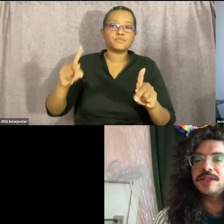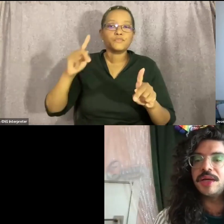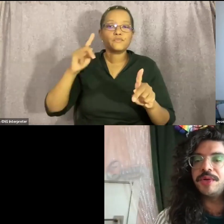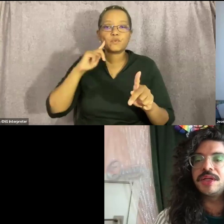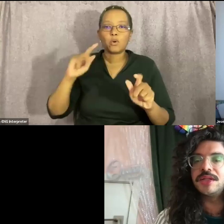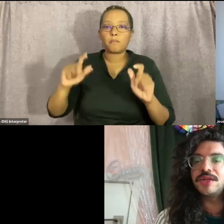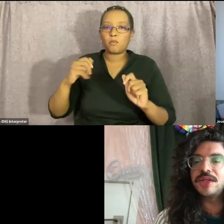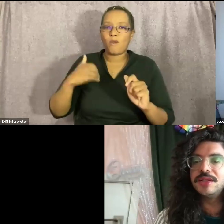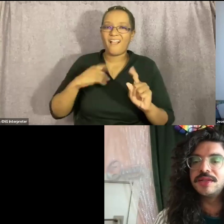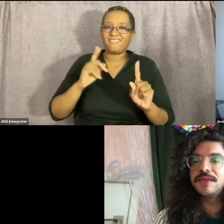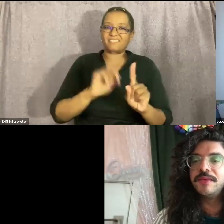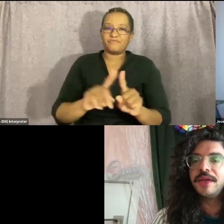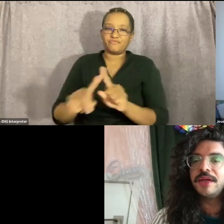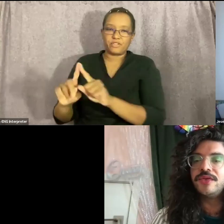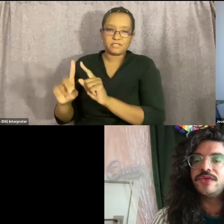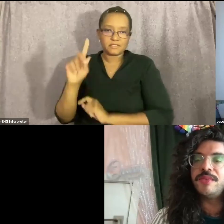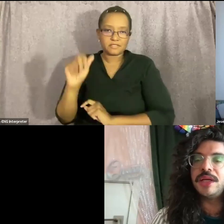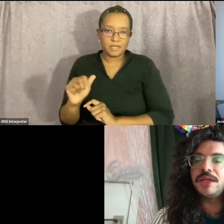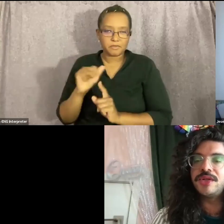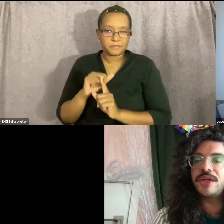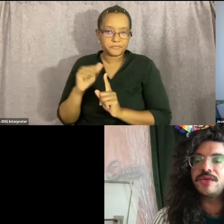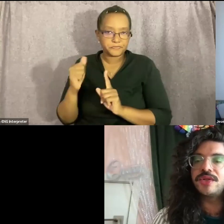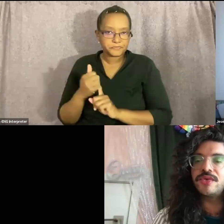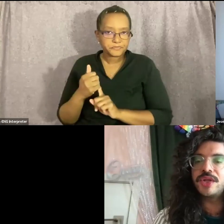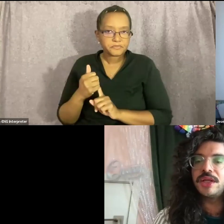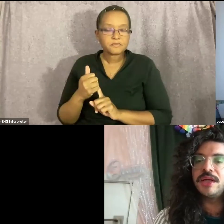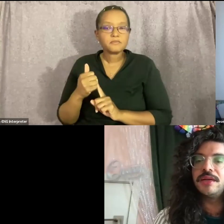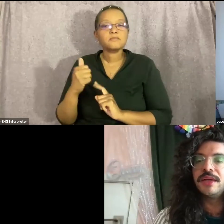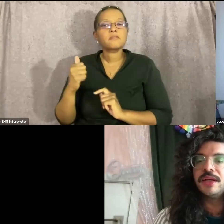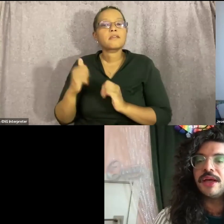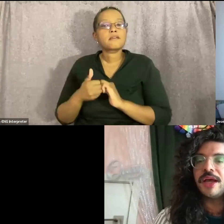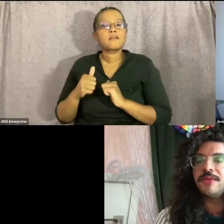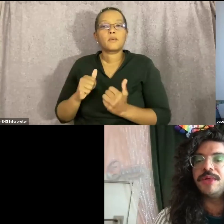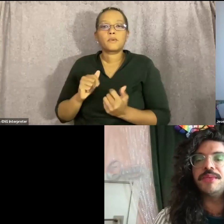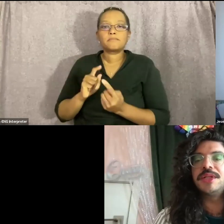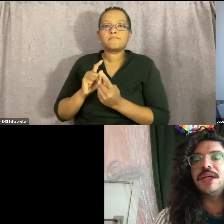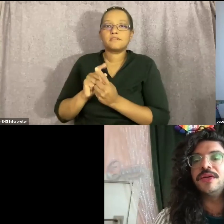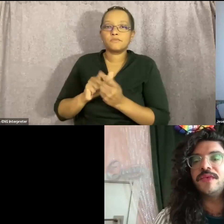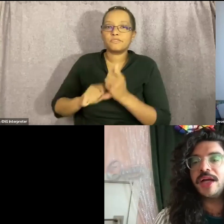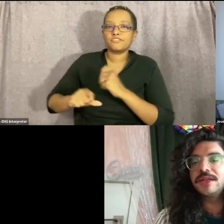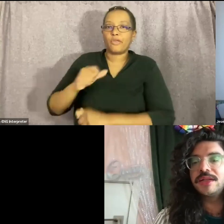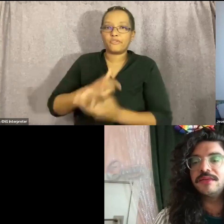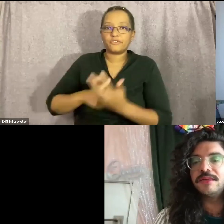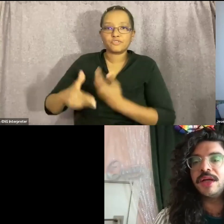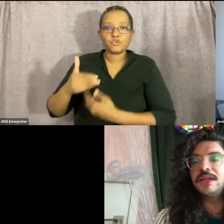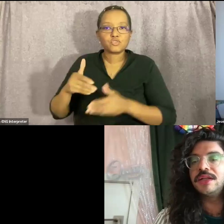said, disability alone is not enough to build this more heightened